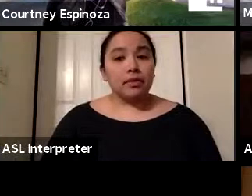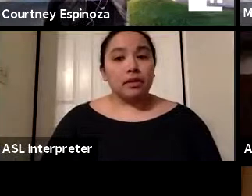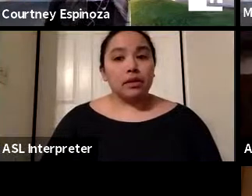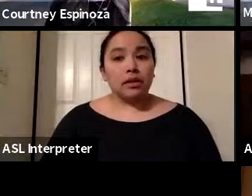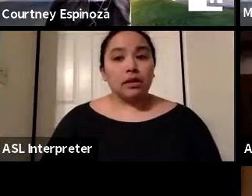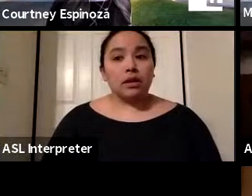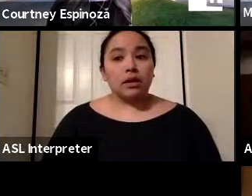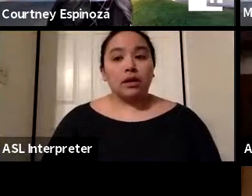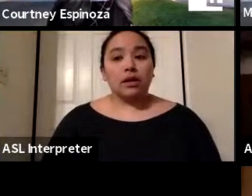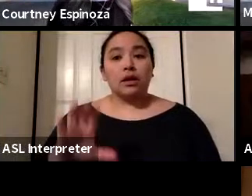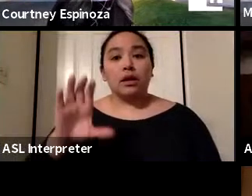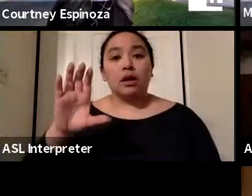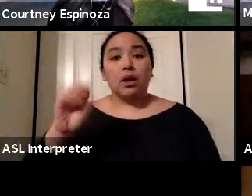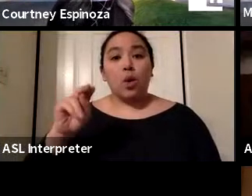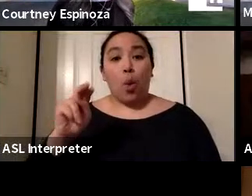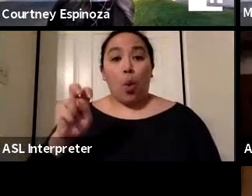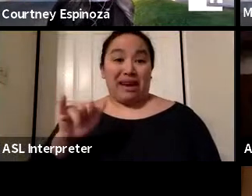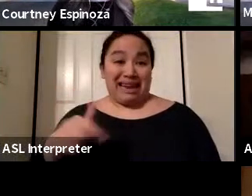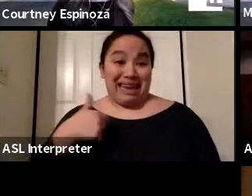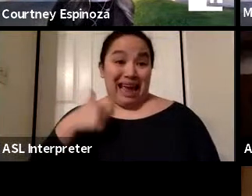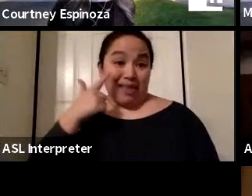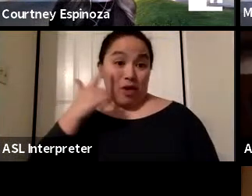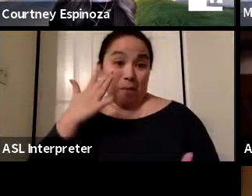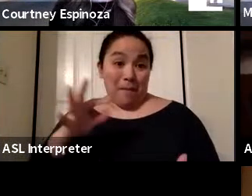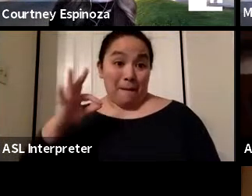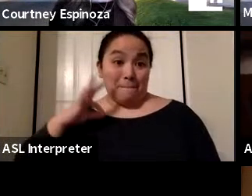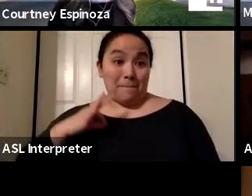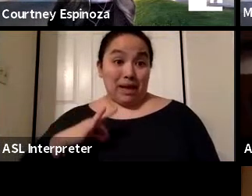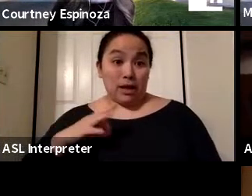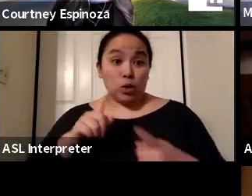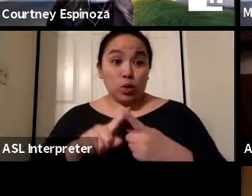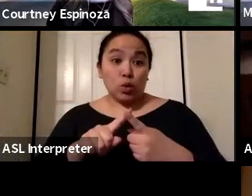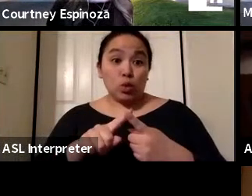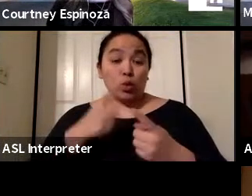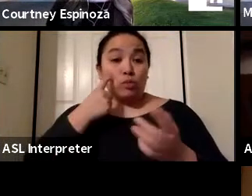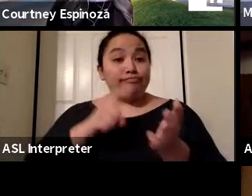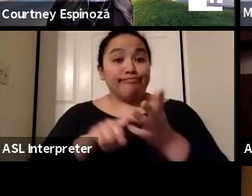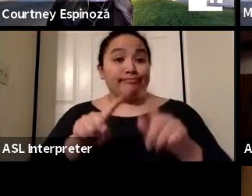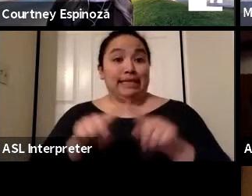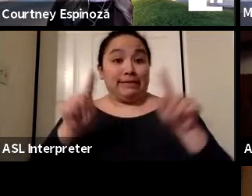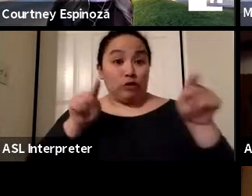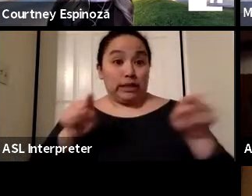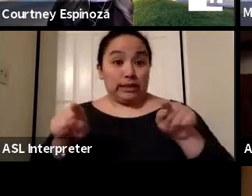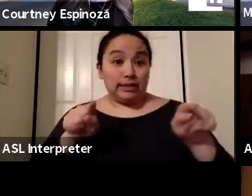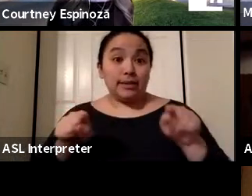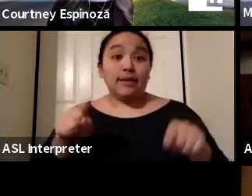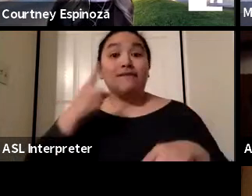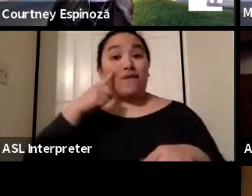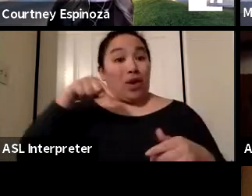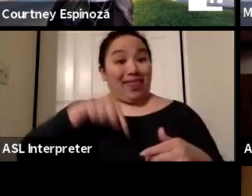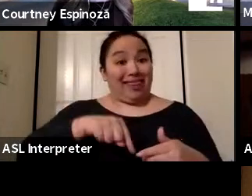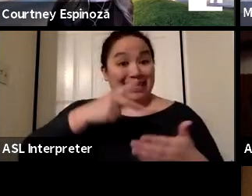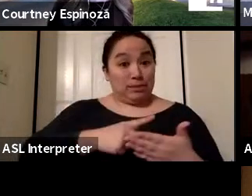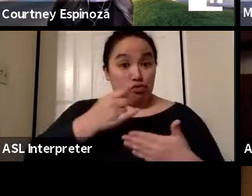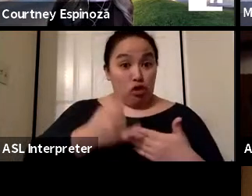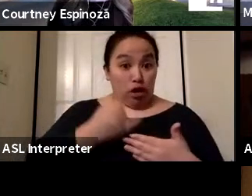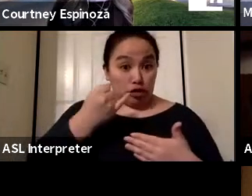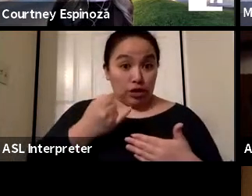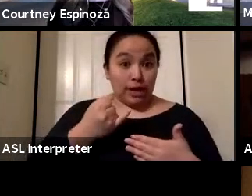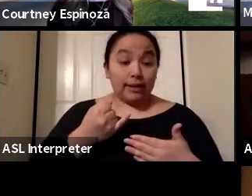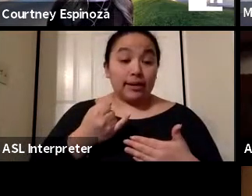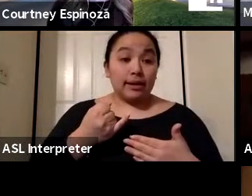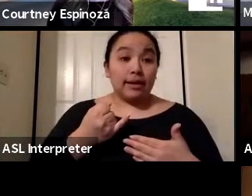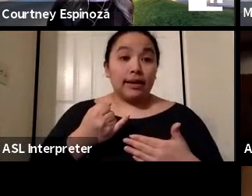Courtney, I just thought maybe it might be useful to make a distinction here that this particular project is one of